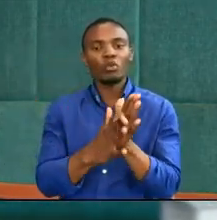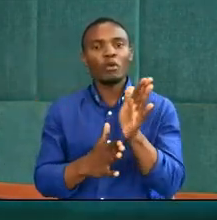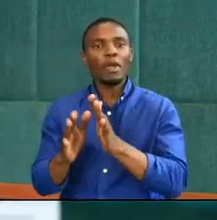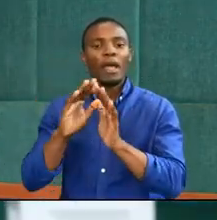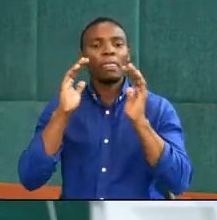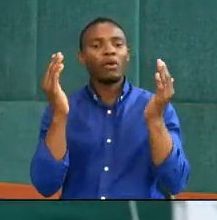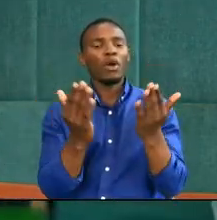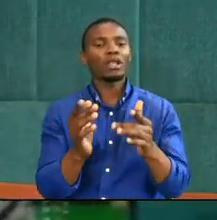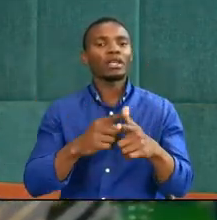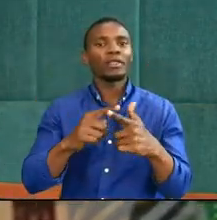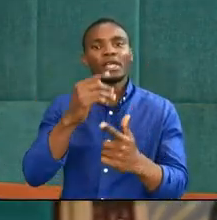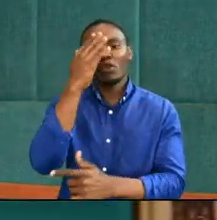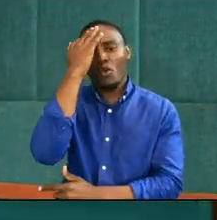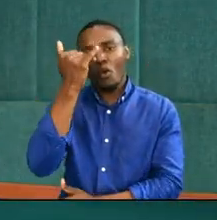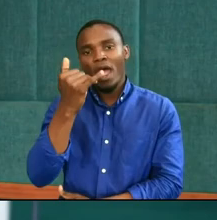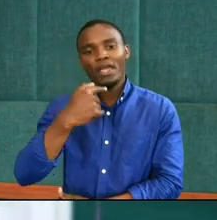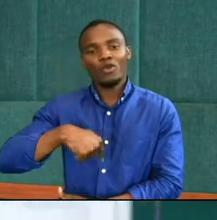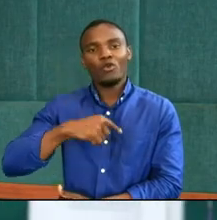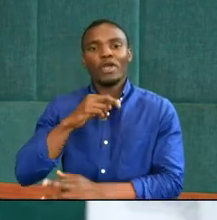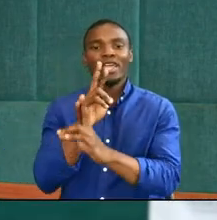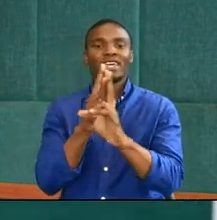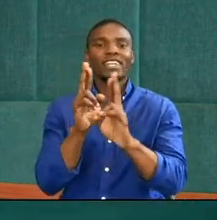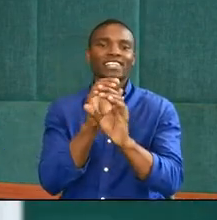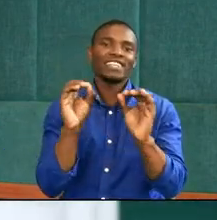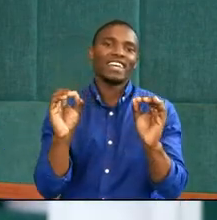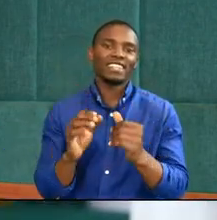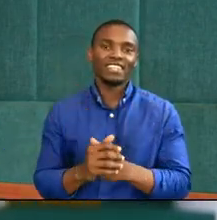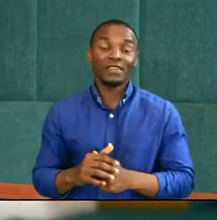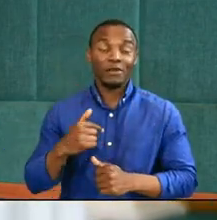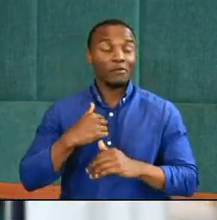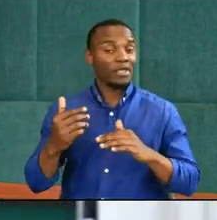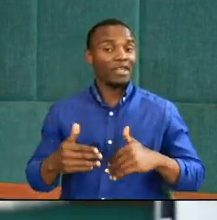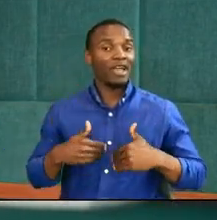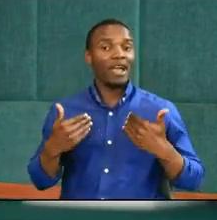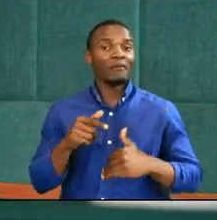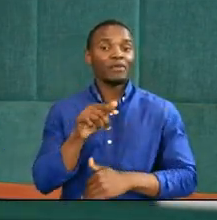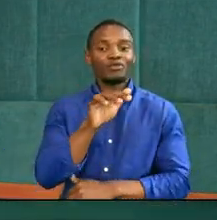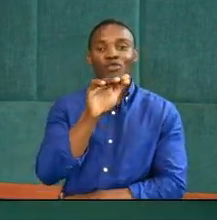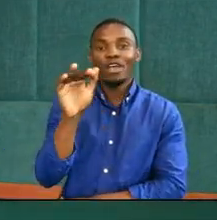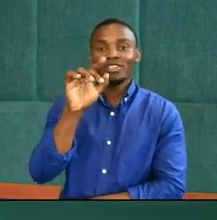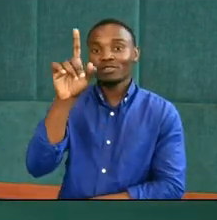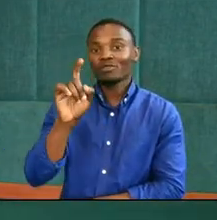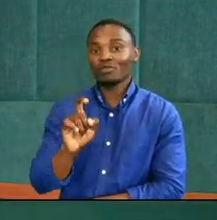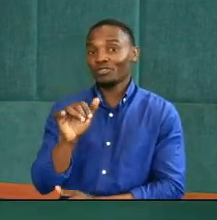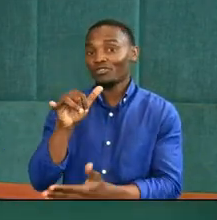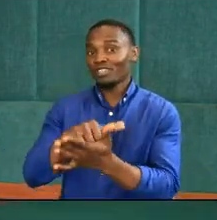us not to be ready? I'm happy you asked the question.